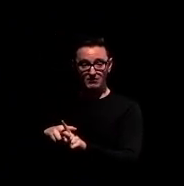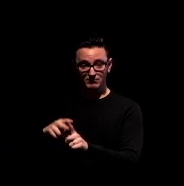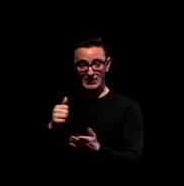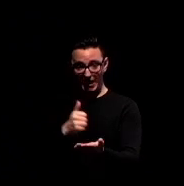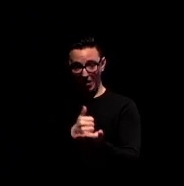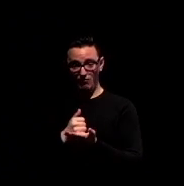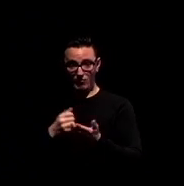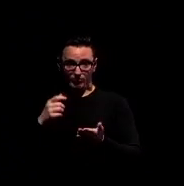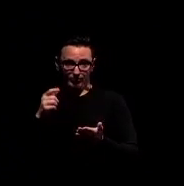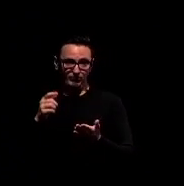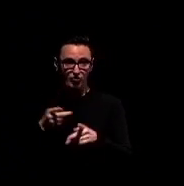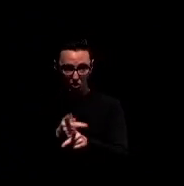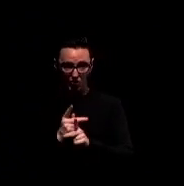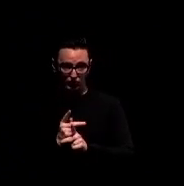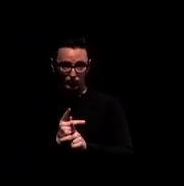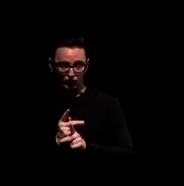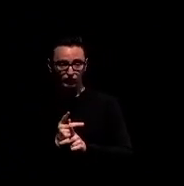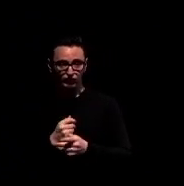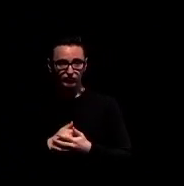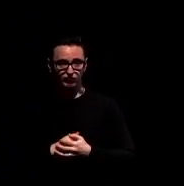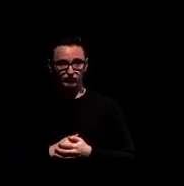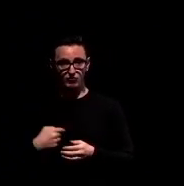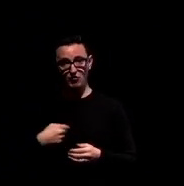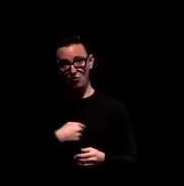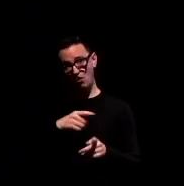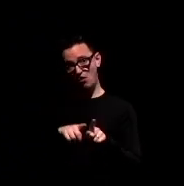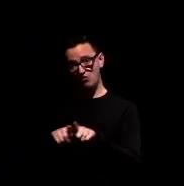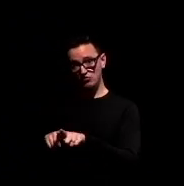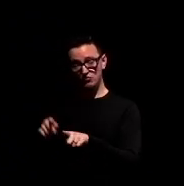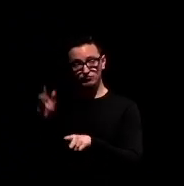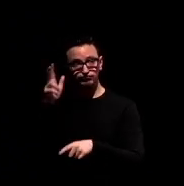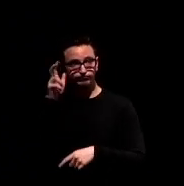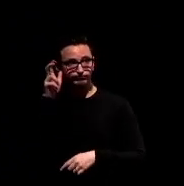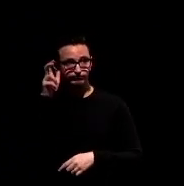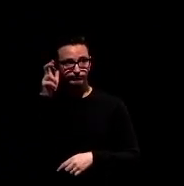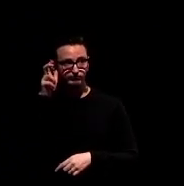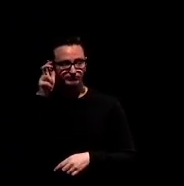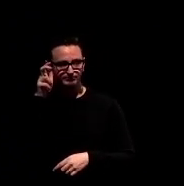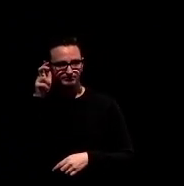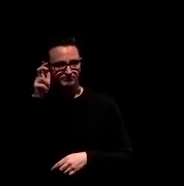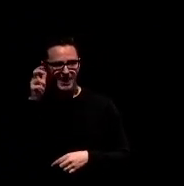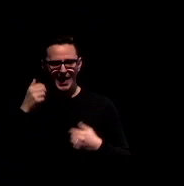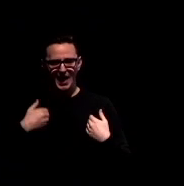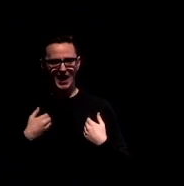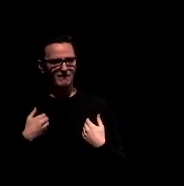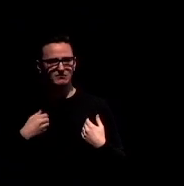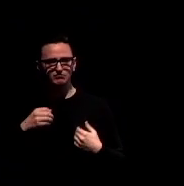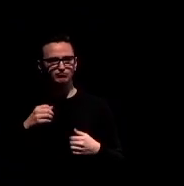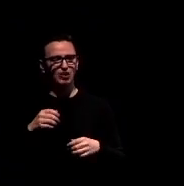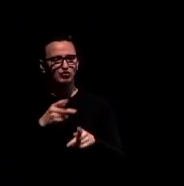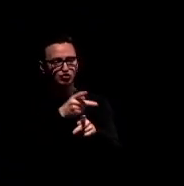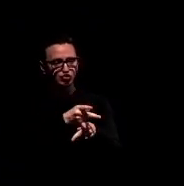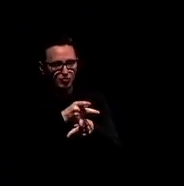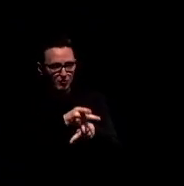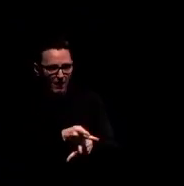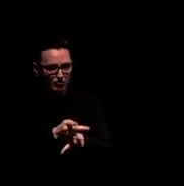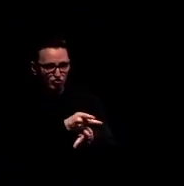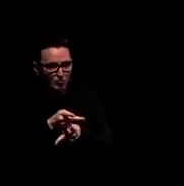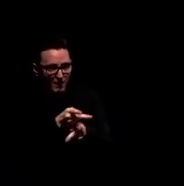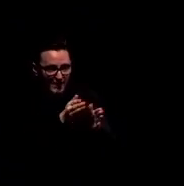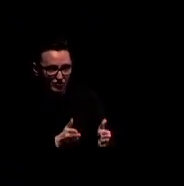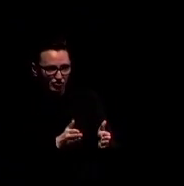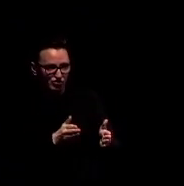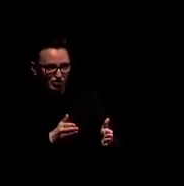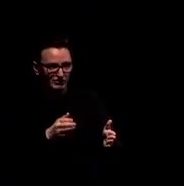their loans. We also, you know, we really heard that people couldn't find a supervisor from their culture. So one of the bills